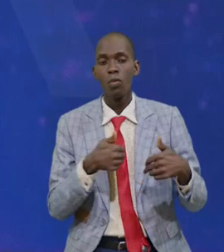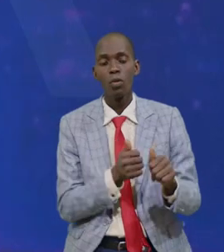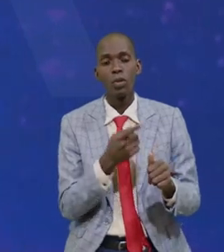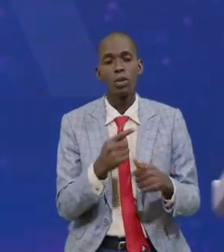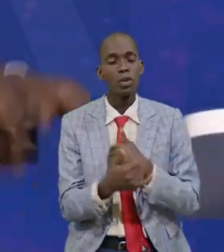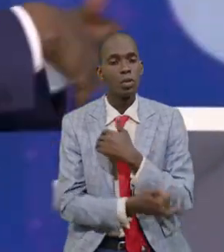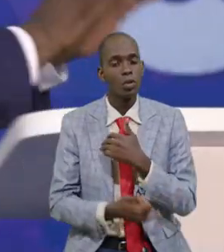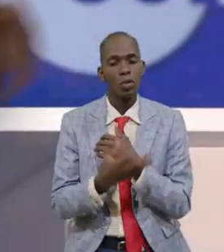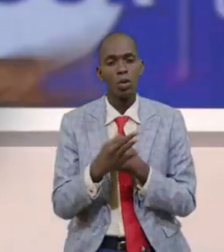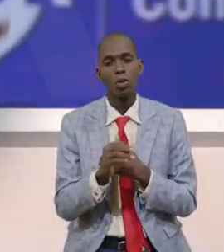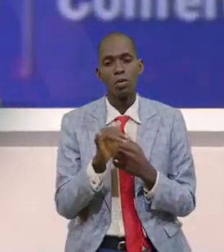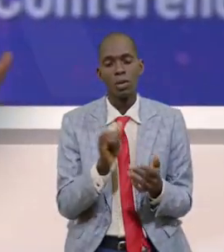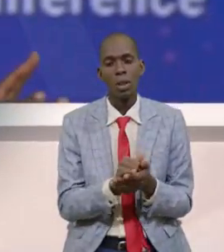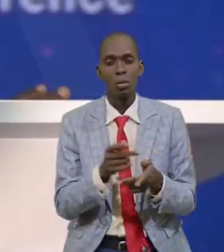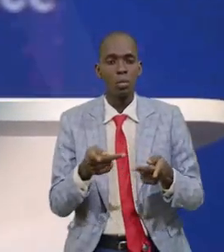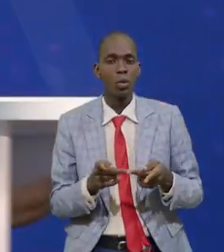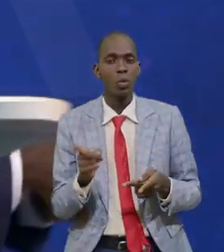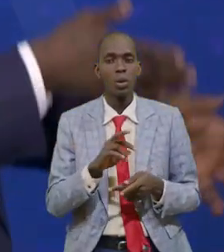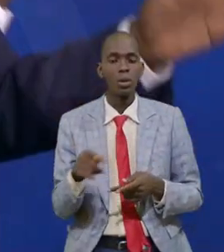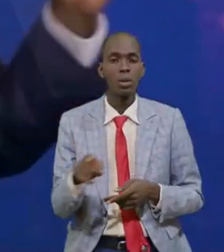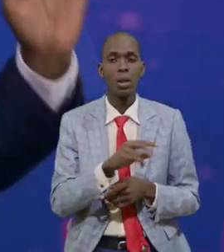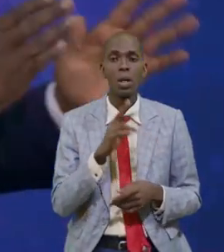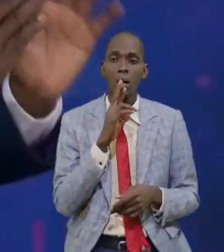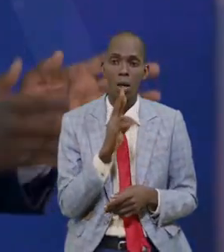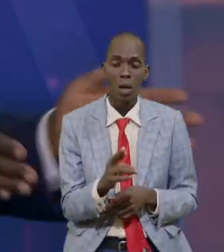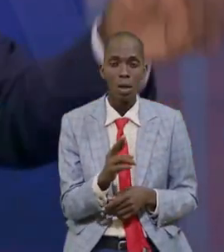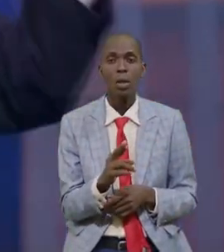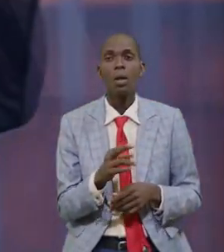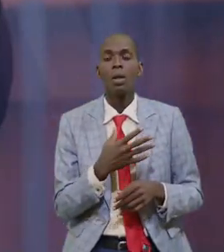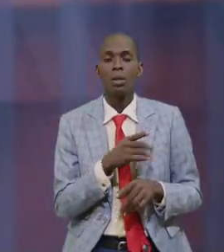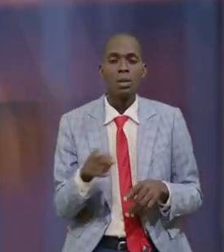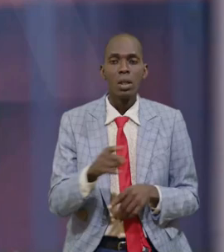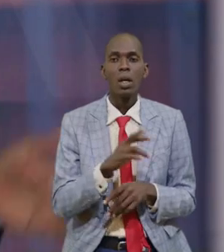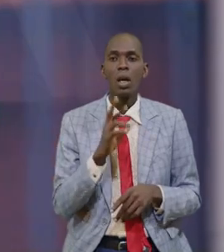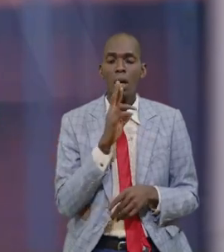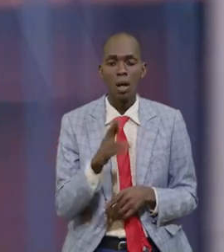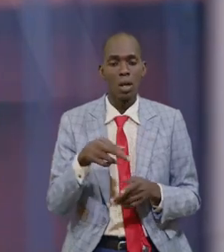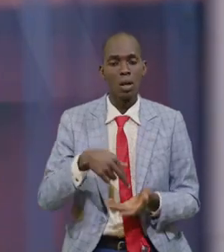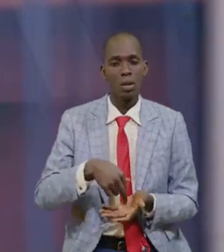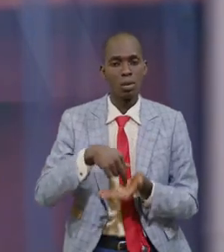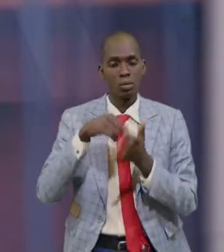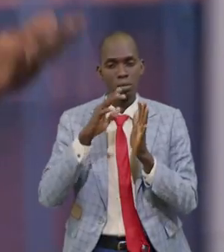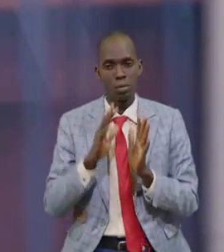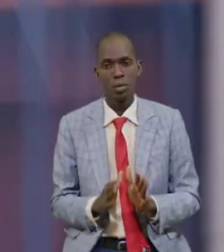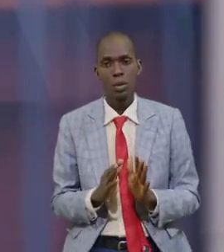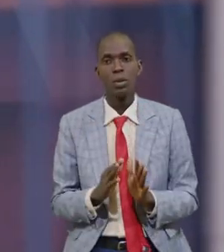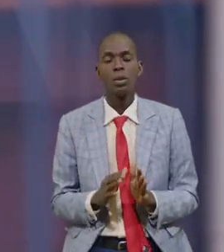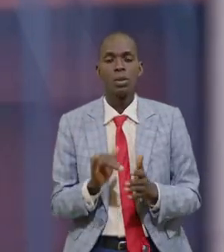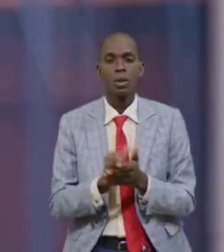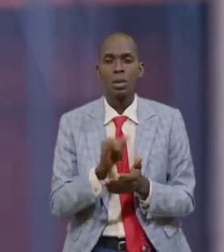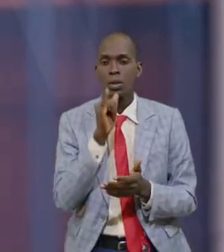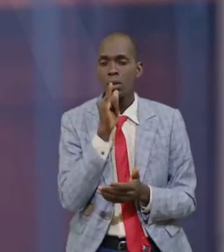when they have their holidays, they said it's their holiday, the ambassador represents his own country.